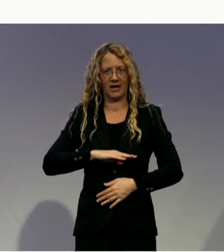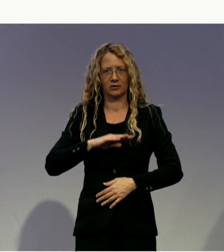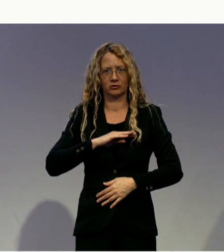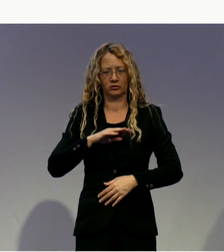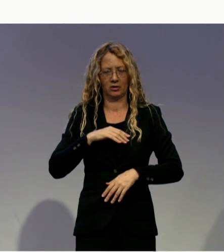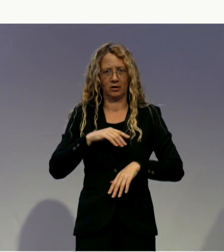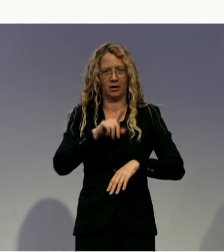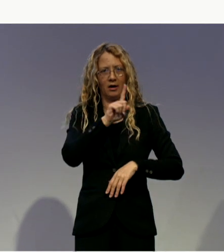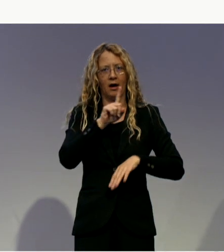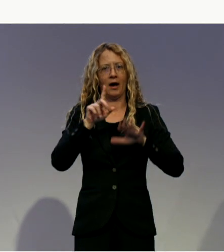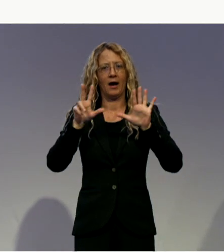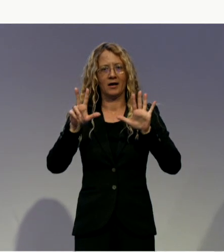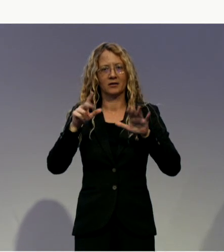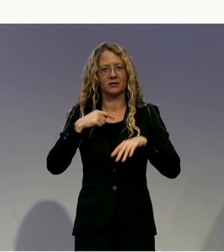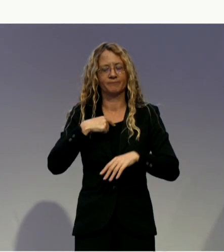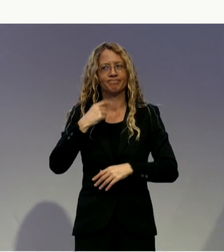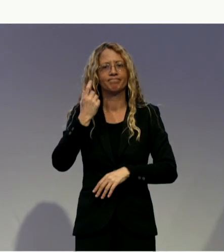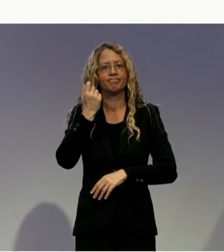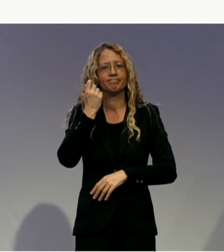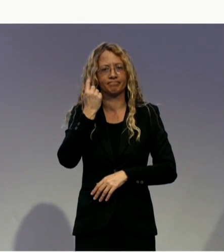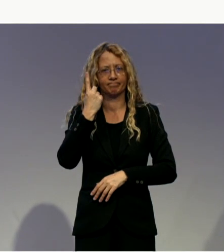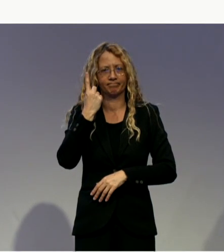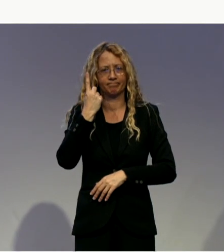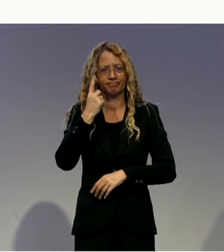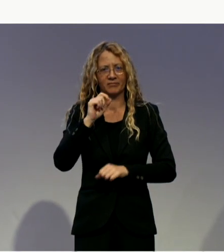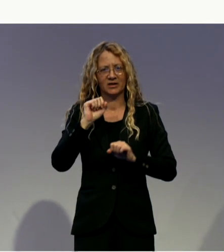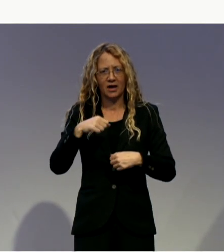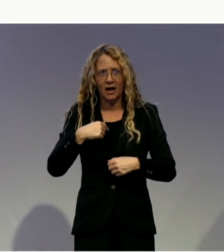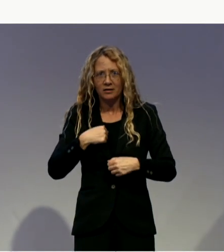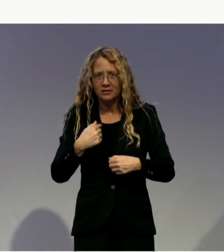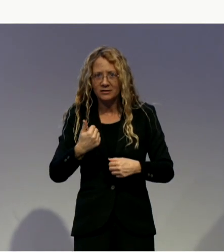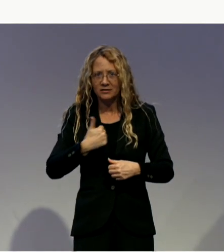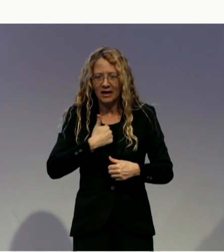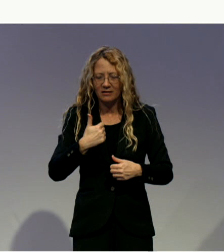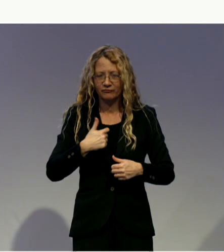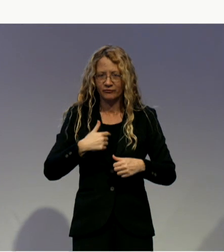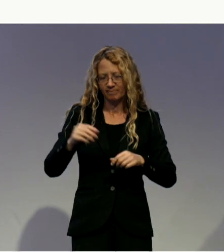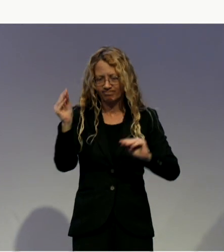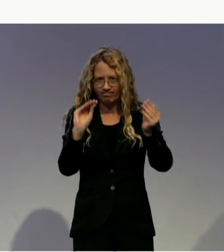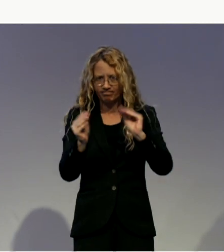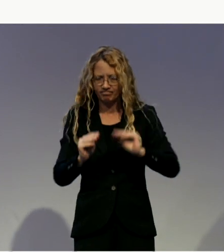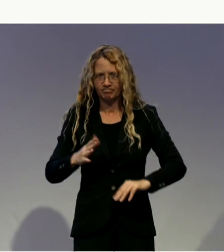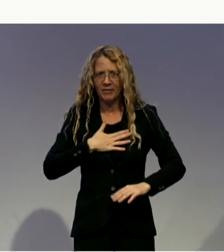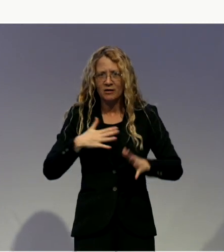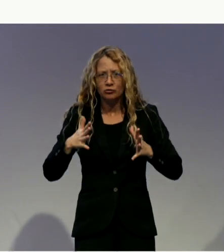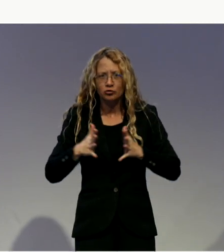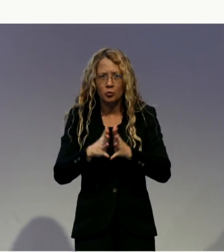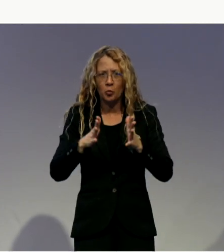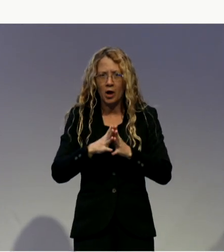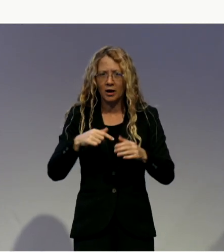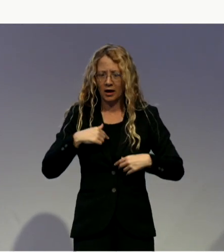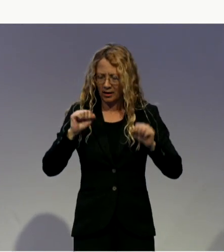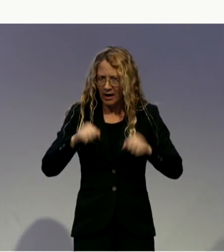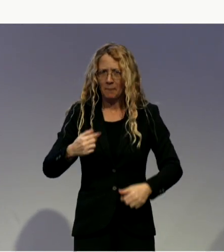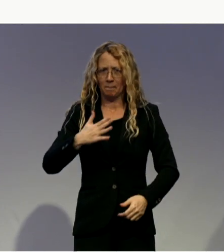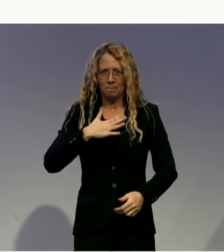the director of my own story, that I could be the person that could shape how my story was